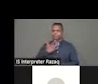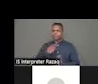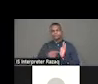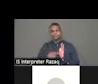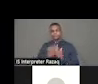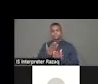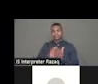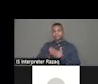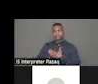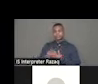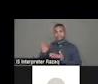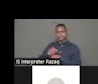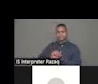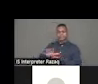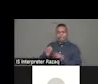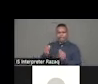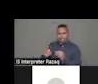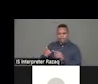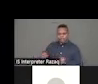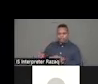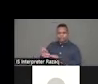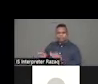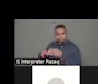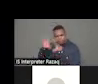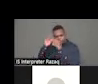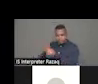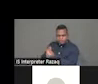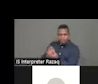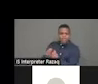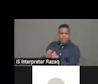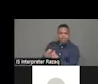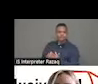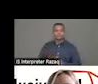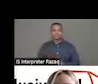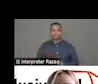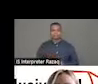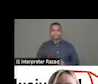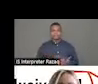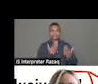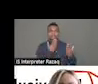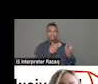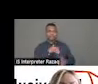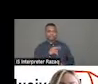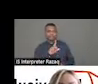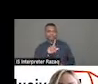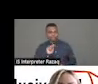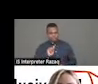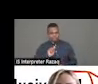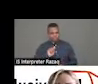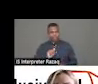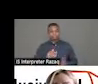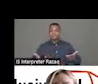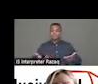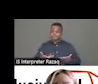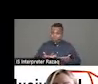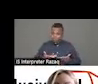Thank you, Julia. A warm welcome from me, and I would like to greet everyone on behalf of the Save the Children